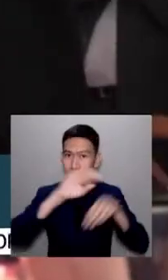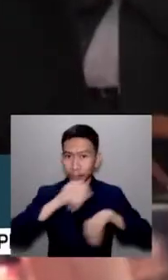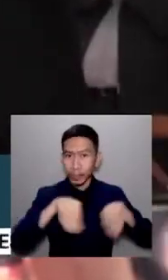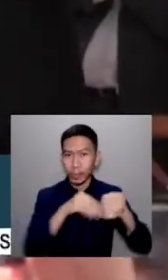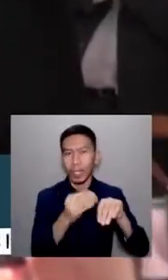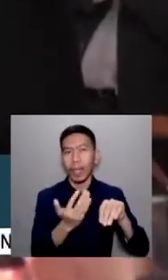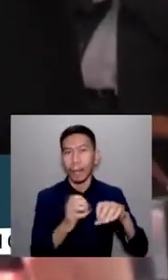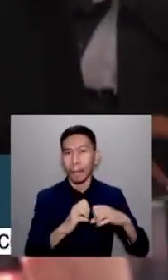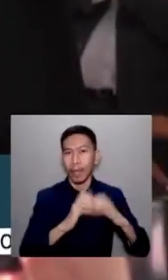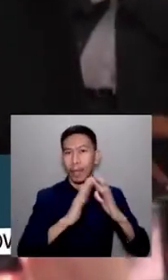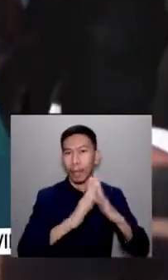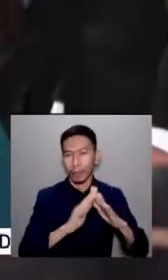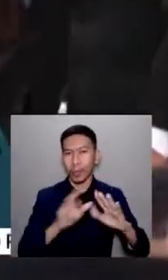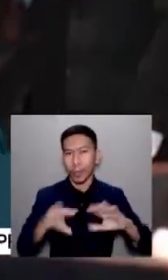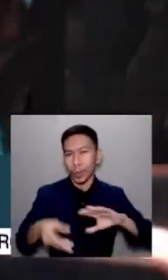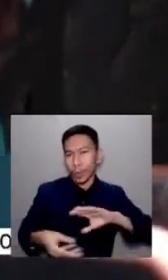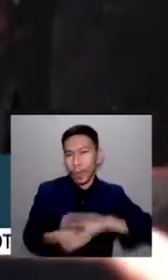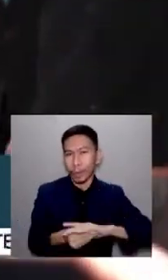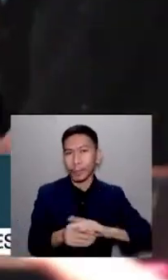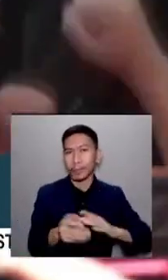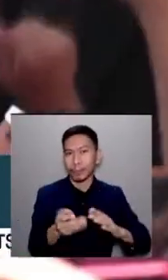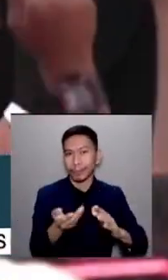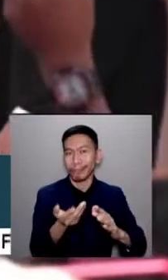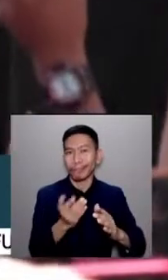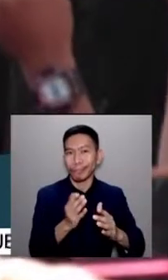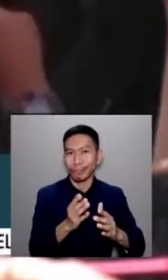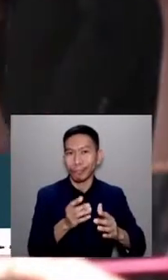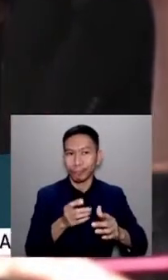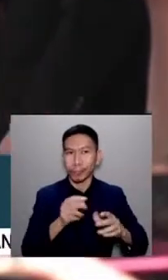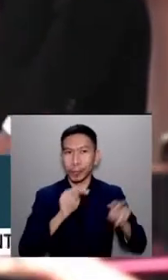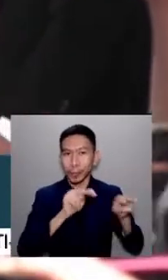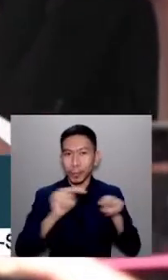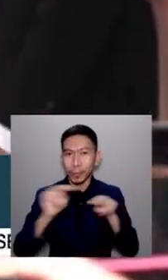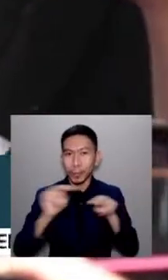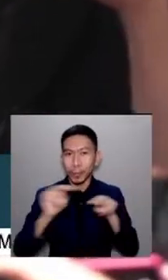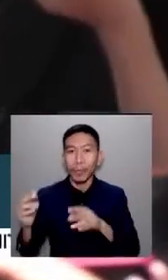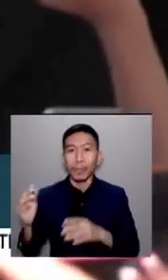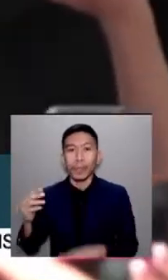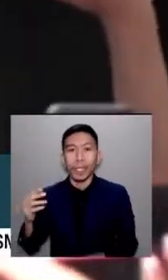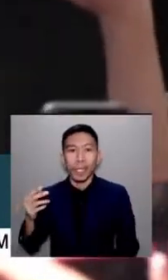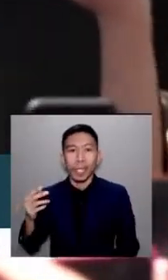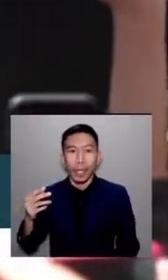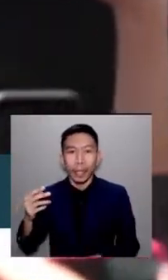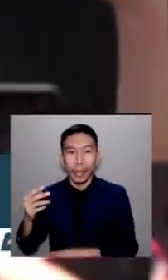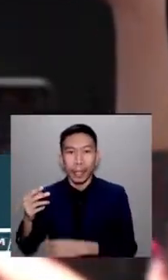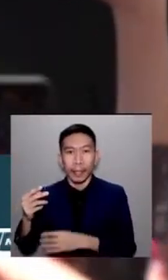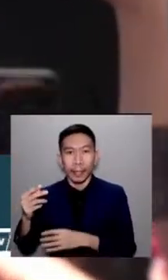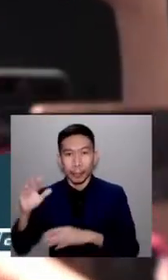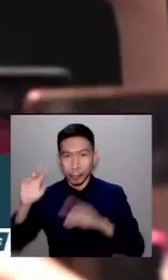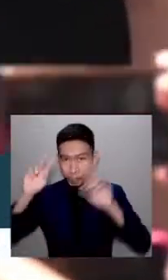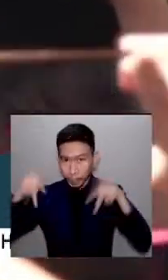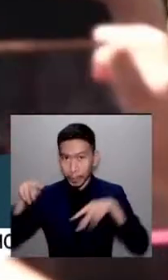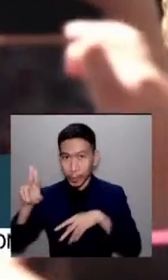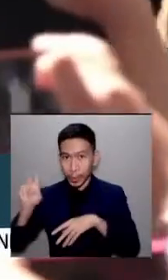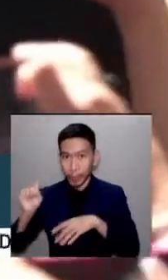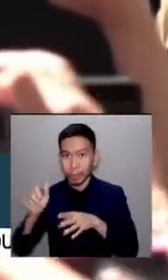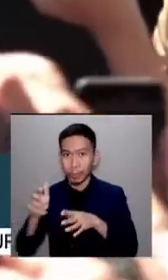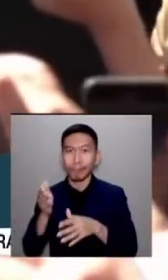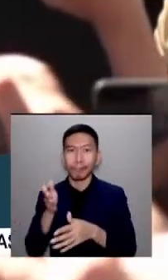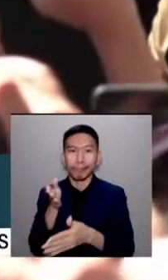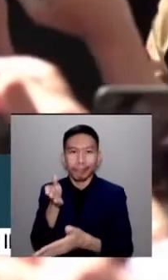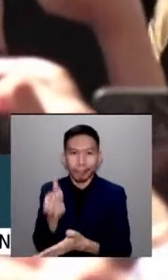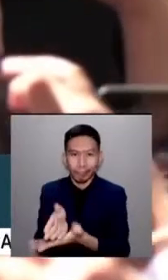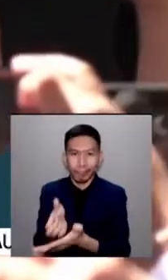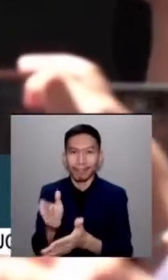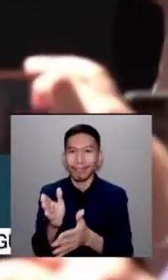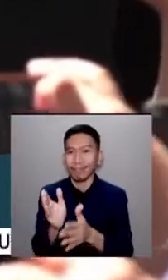commission. U.S. Vice President Kamala Harris attended the event. Harris promised to collaborate on migration issues,